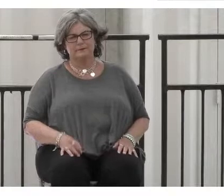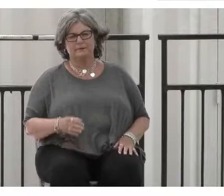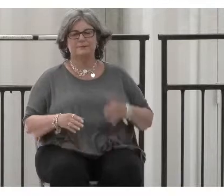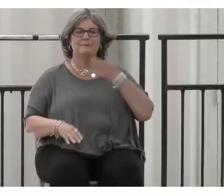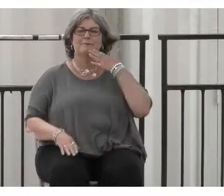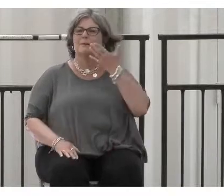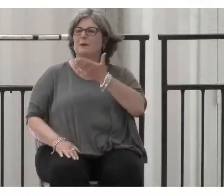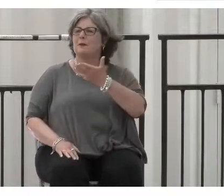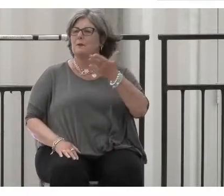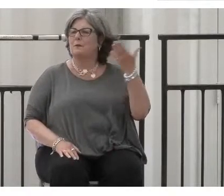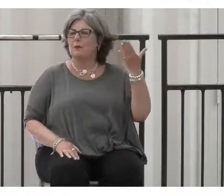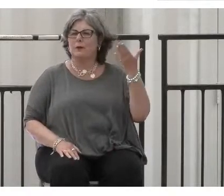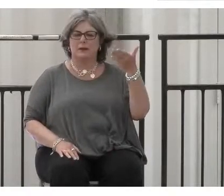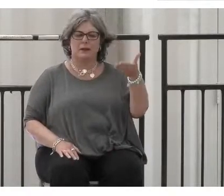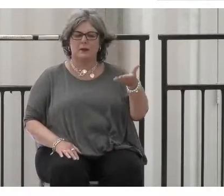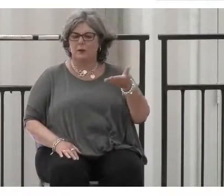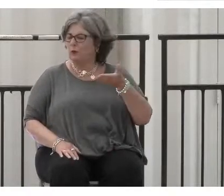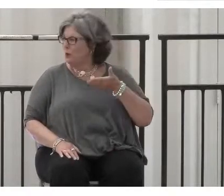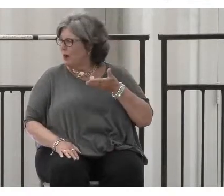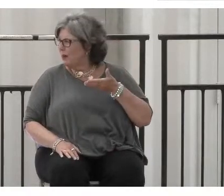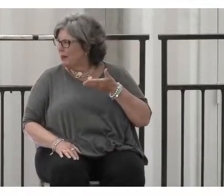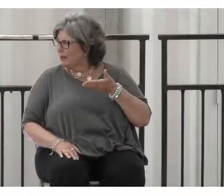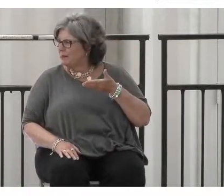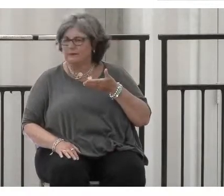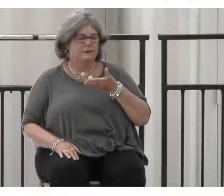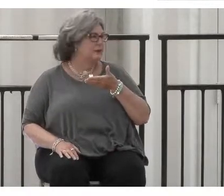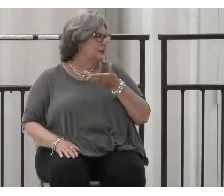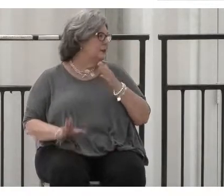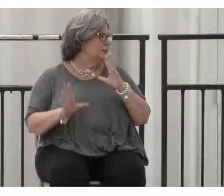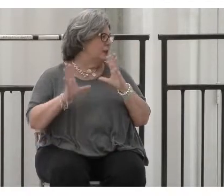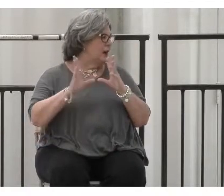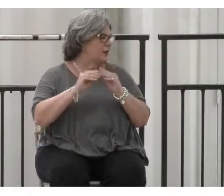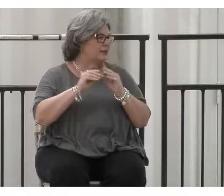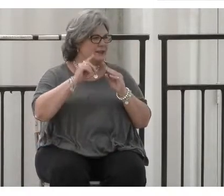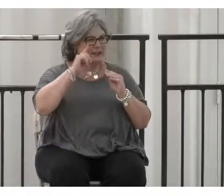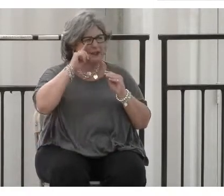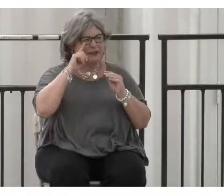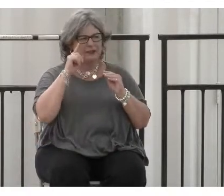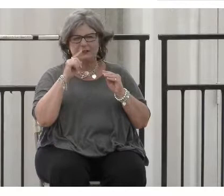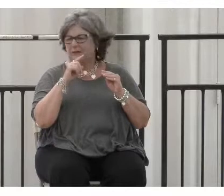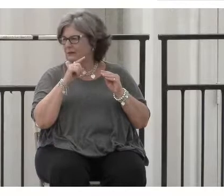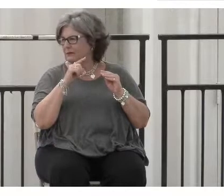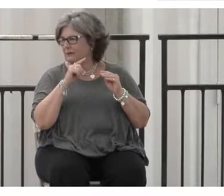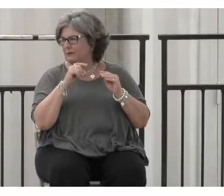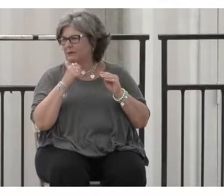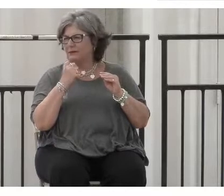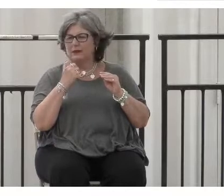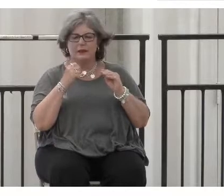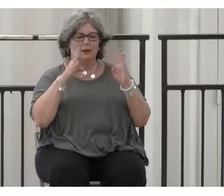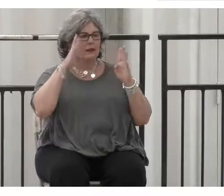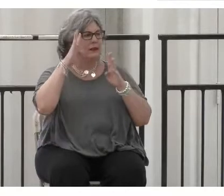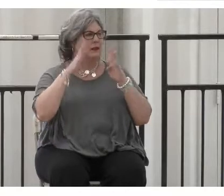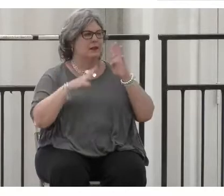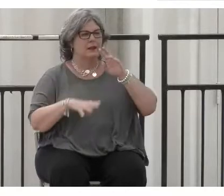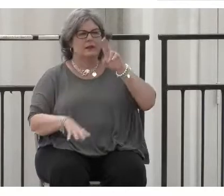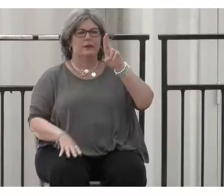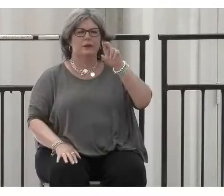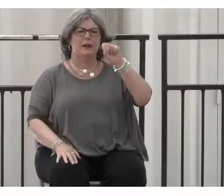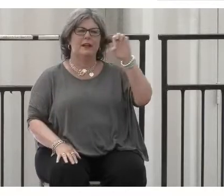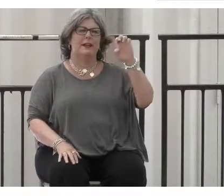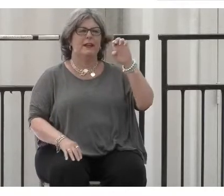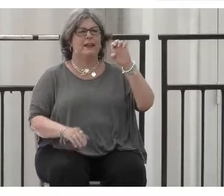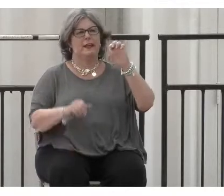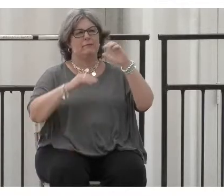Good morning, everyone. A very warm welcome to our discussion, Structures, Tradition, and Innovation in UAE